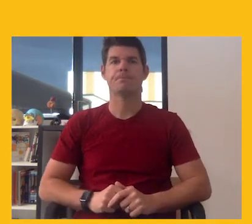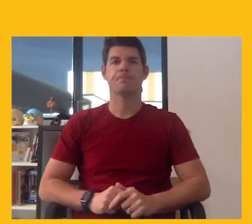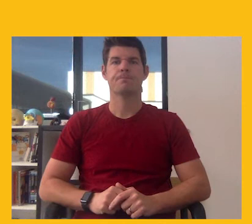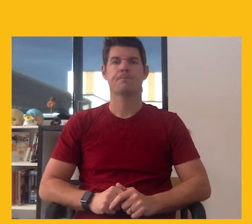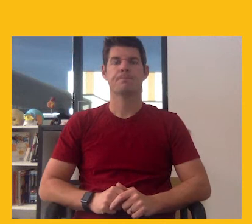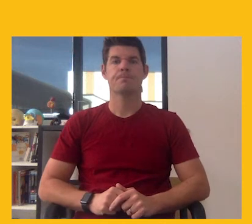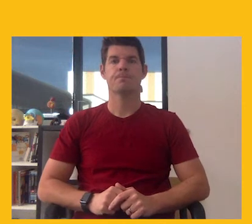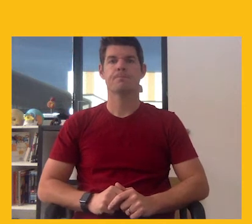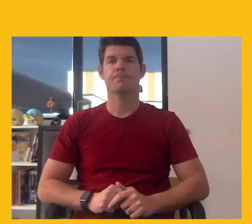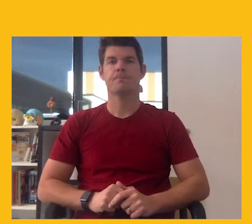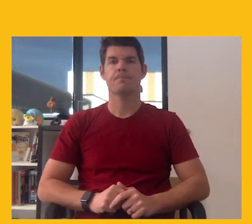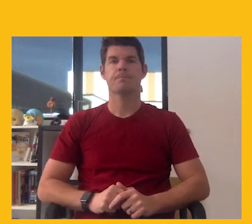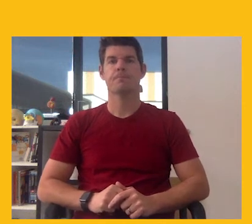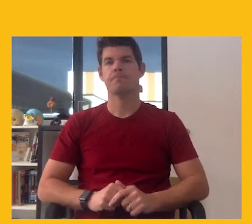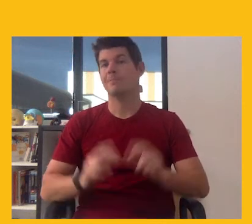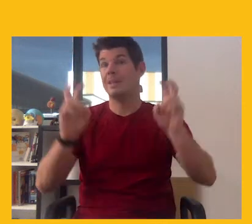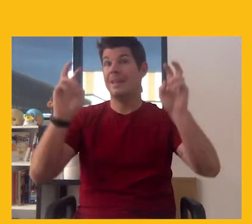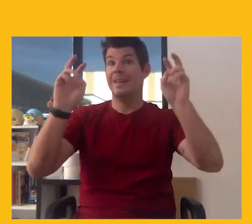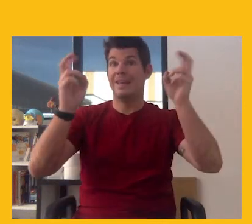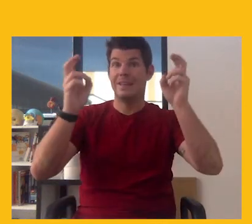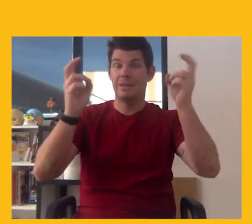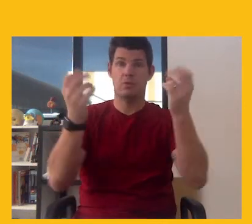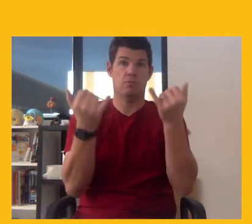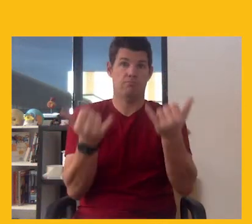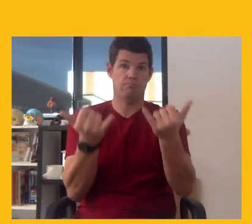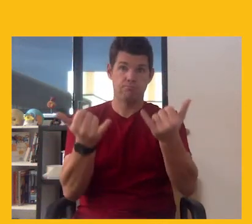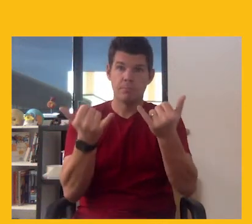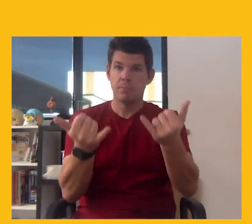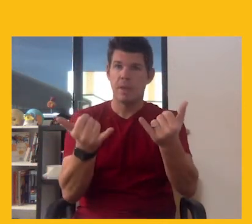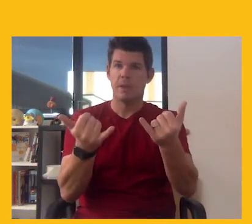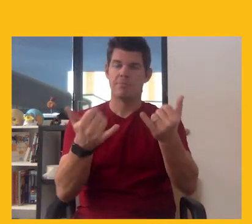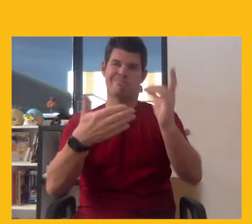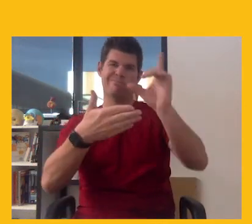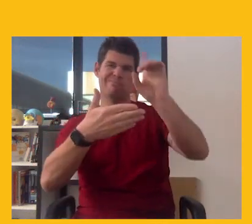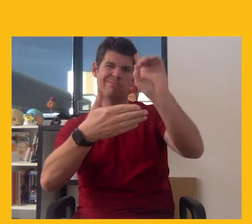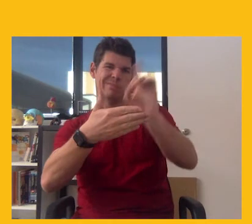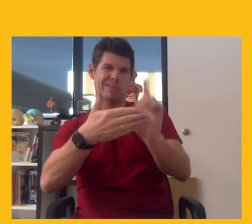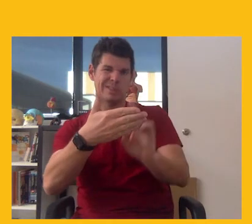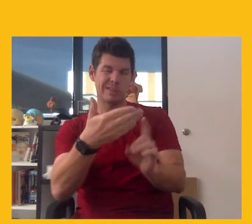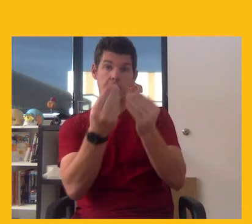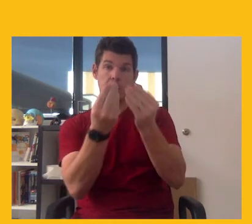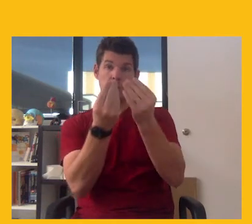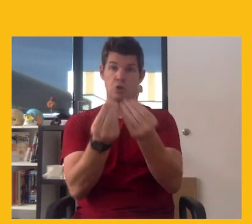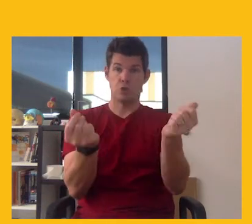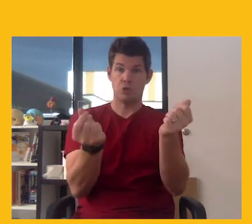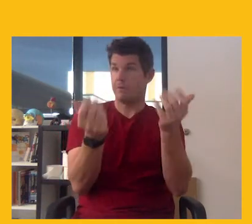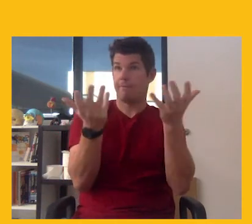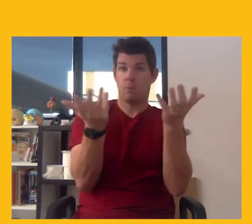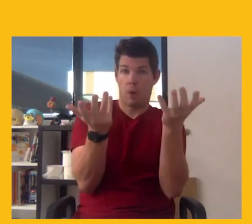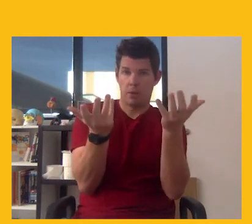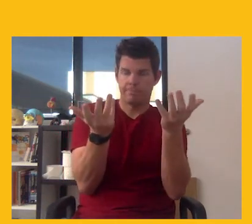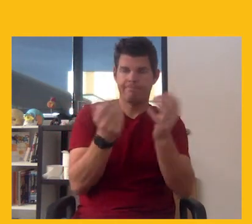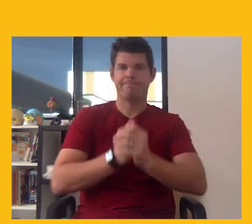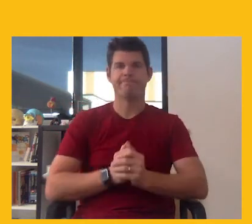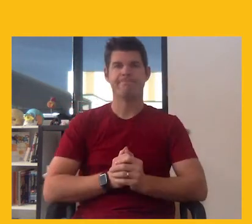So the issues that we're going to be looking at today, thinking through this design process, is that